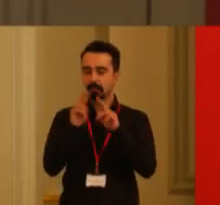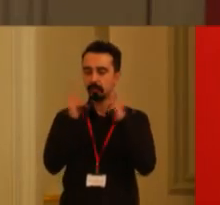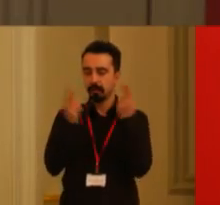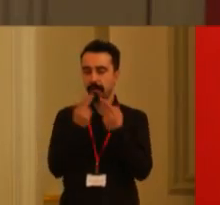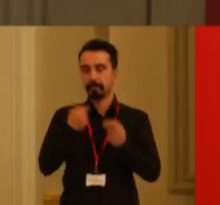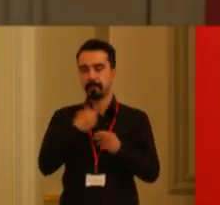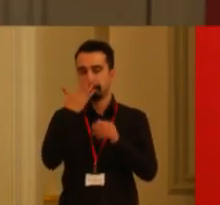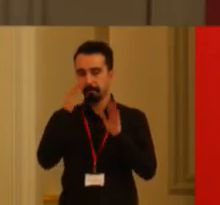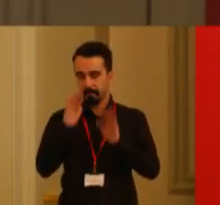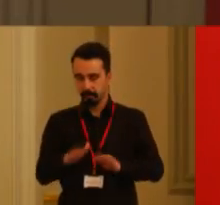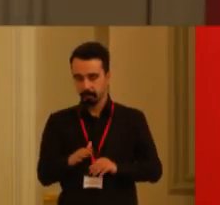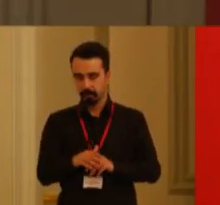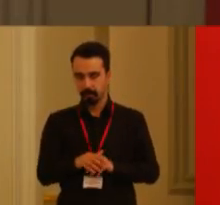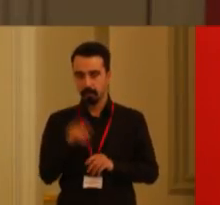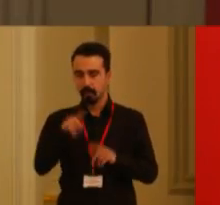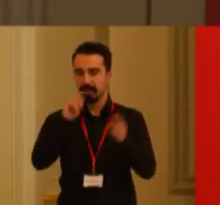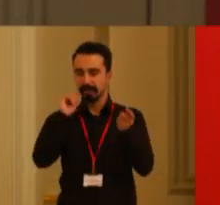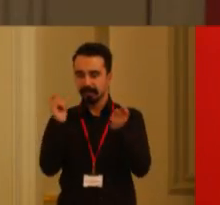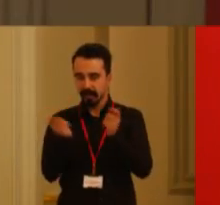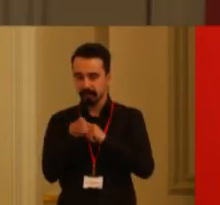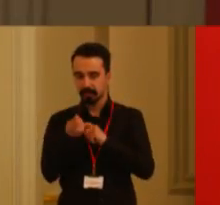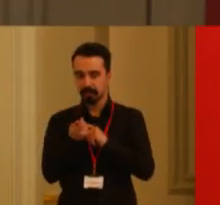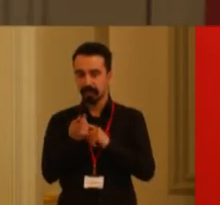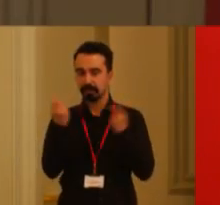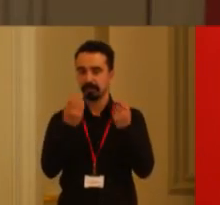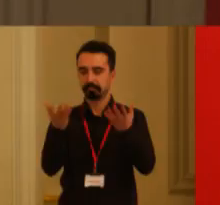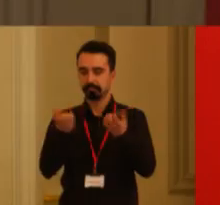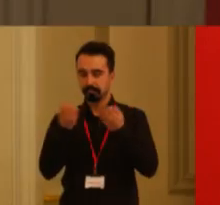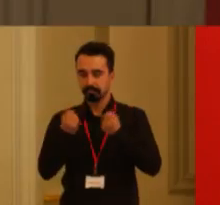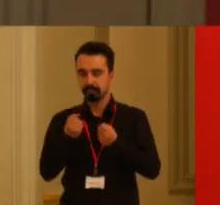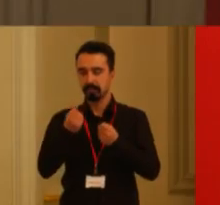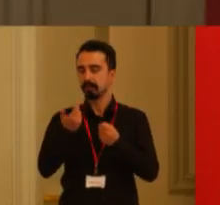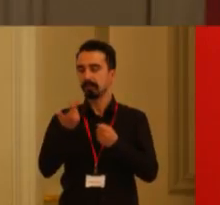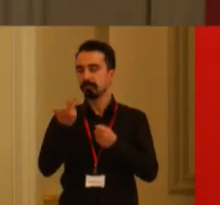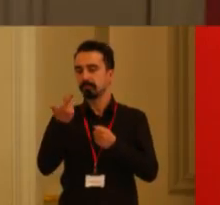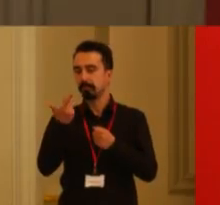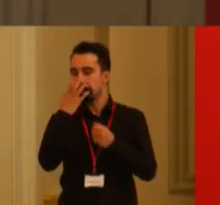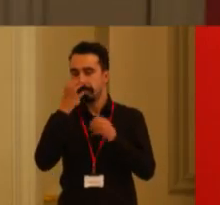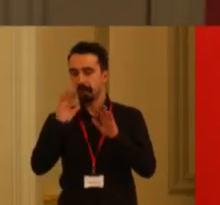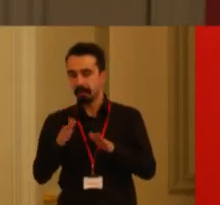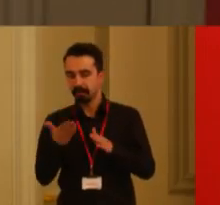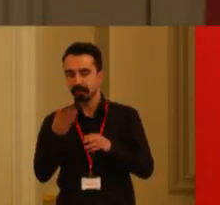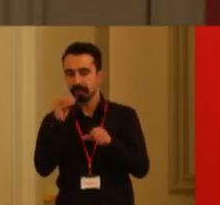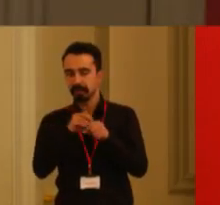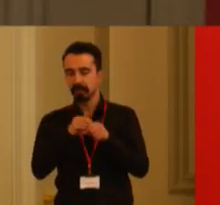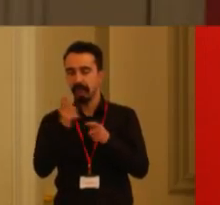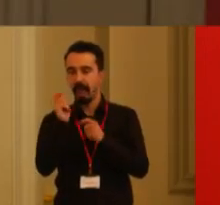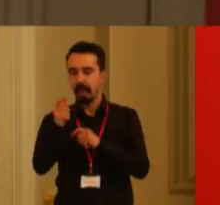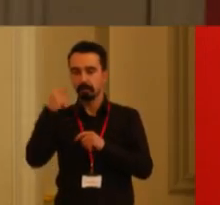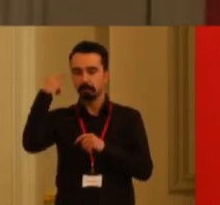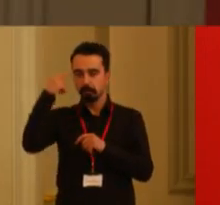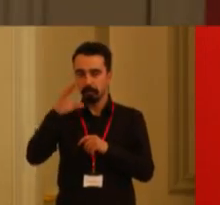education fails to deliver, what kind of expectations do we have with regards to